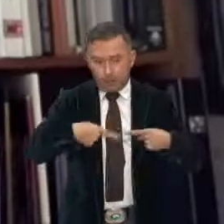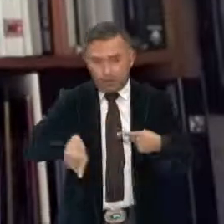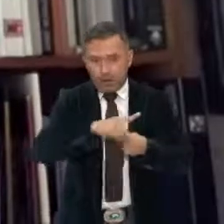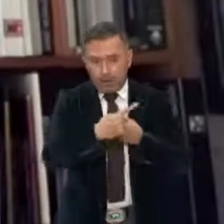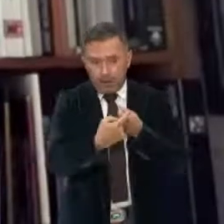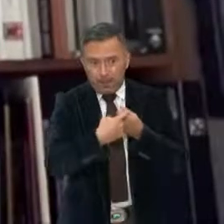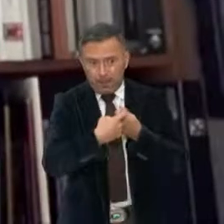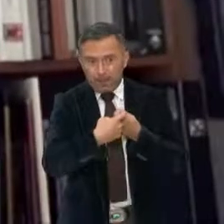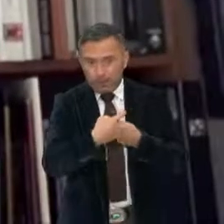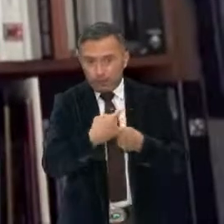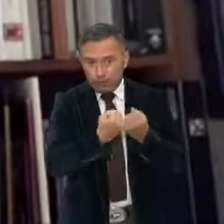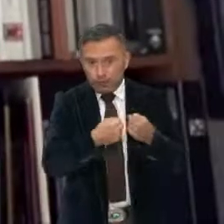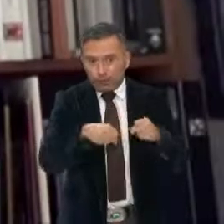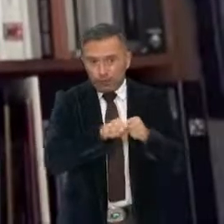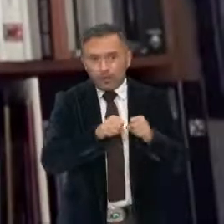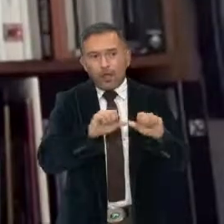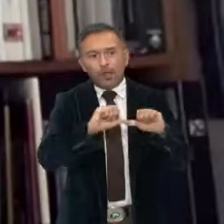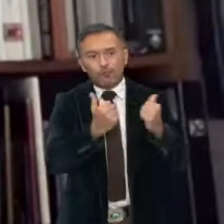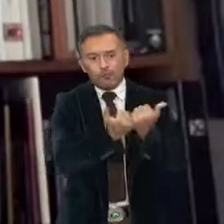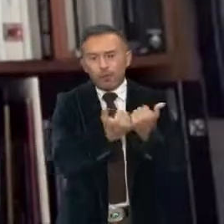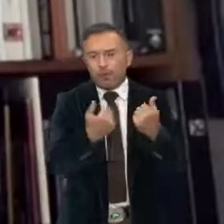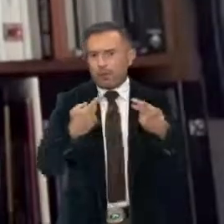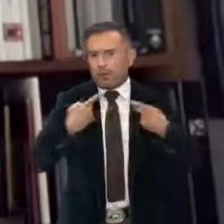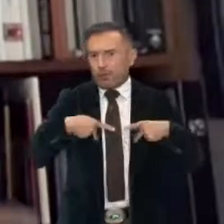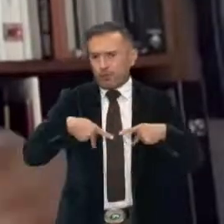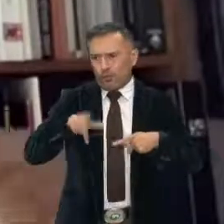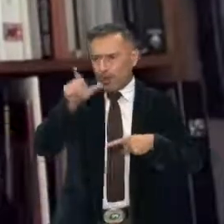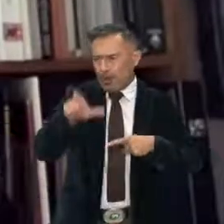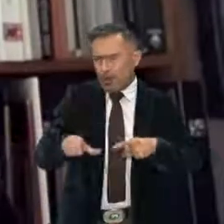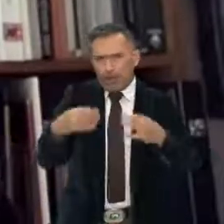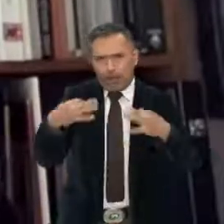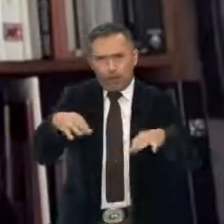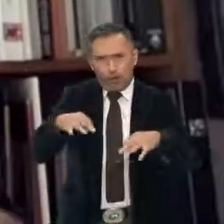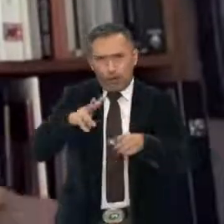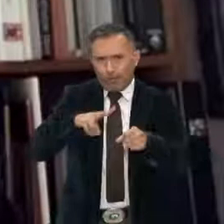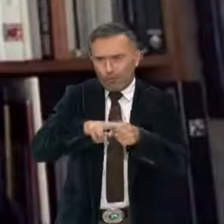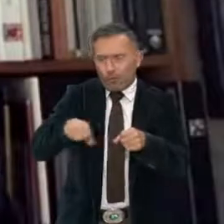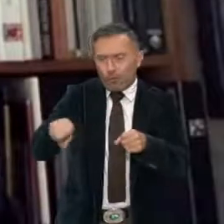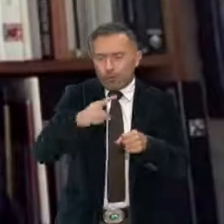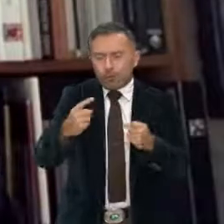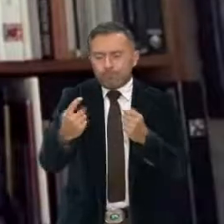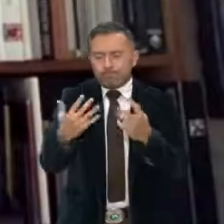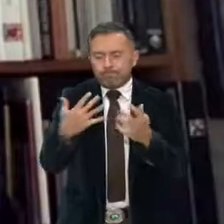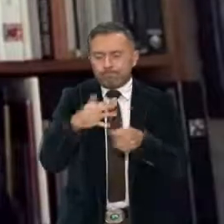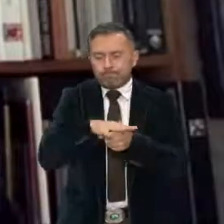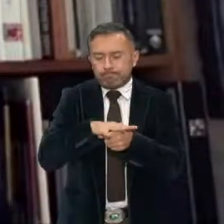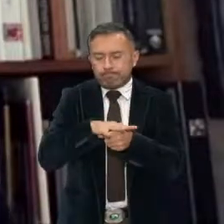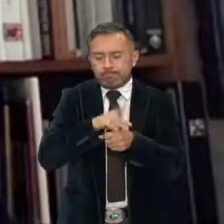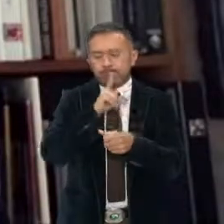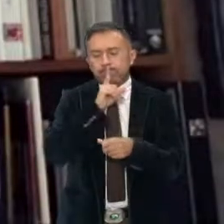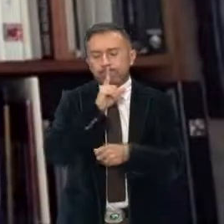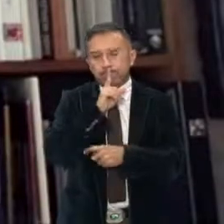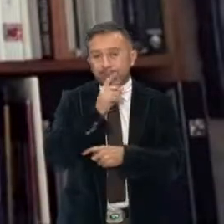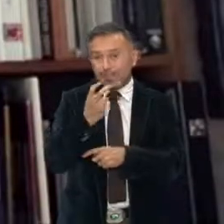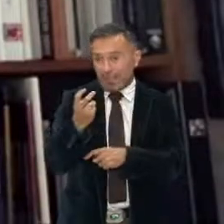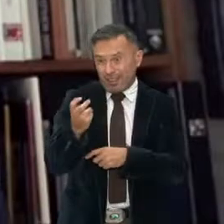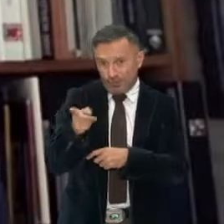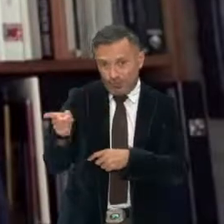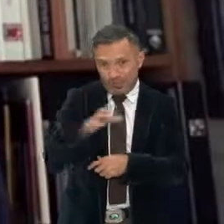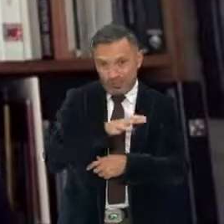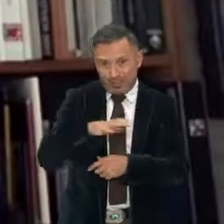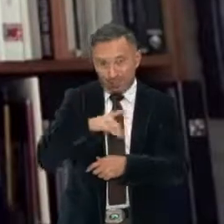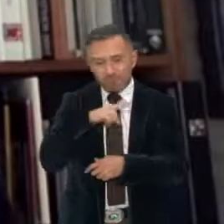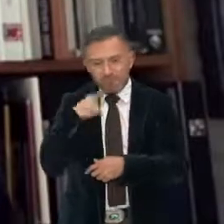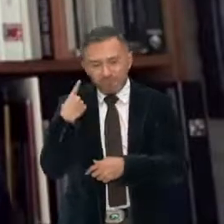personal interest and the citizens and the organized citizenship. So I think that that gesture